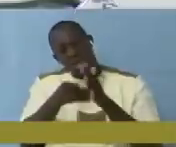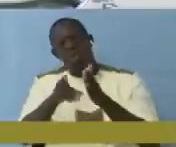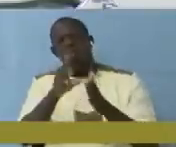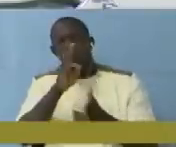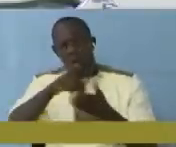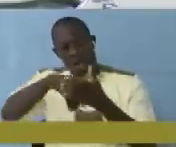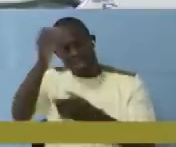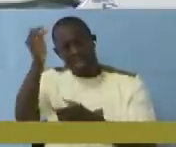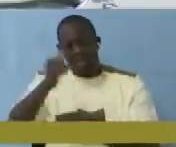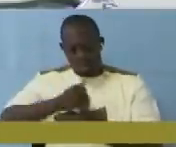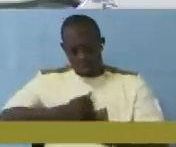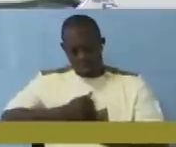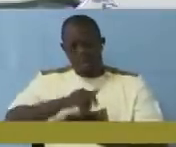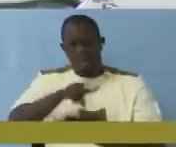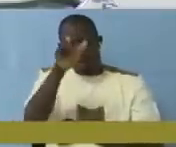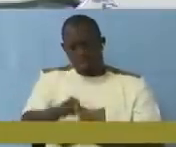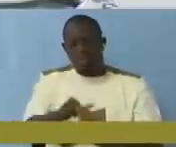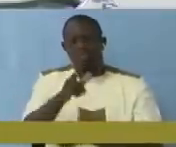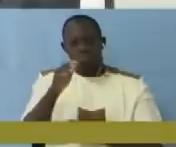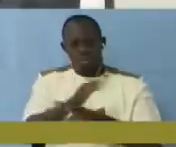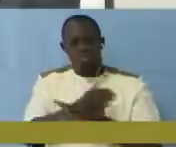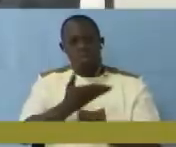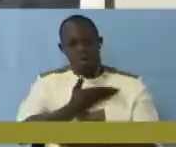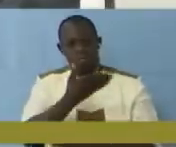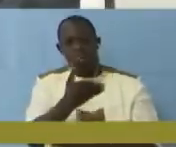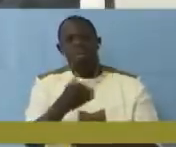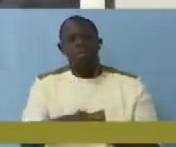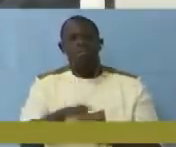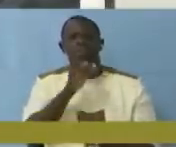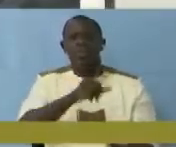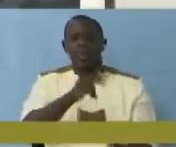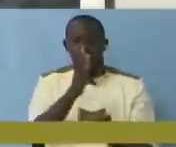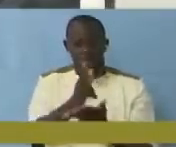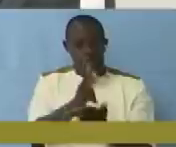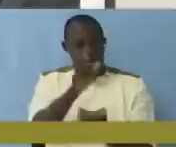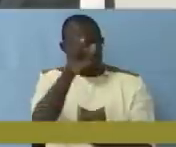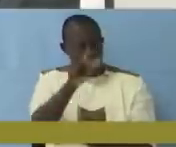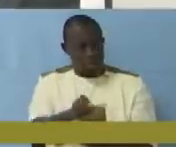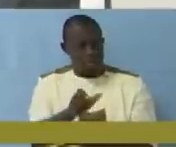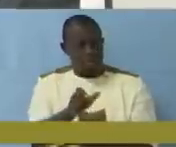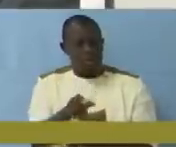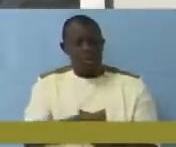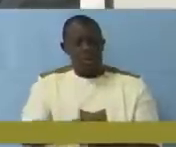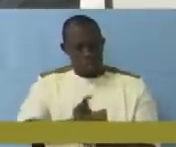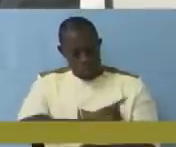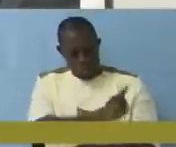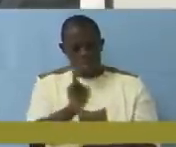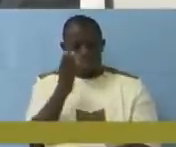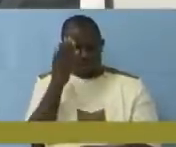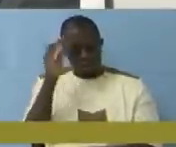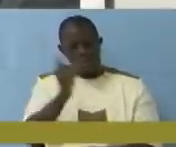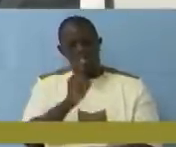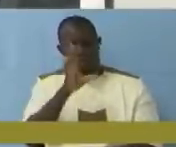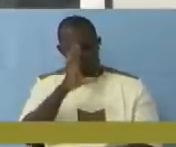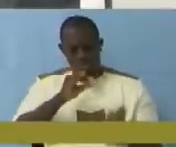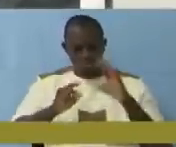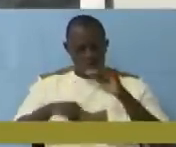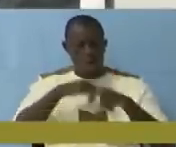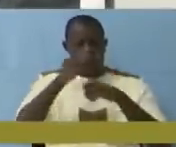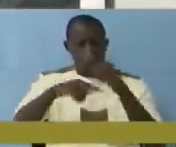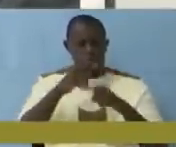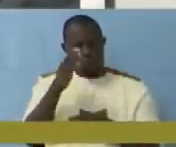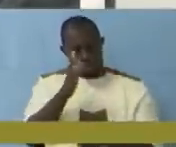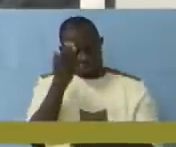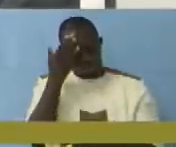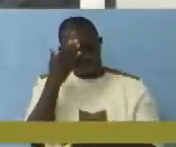Memata Tankadala Bankokan. Mr. Witness, we know what we're talking about. You